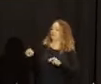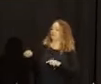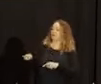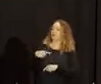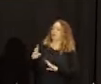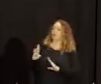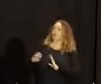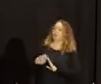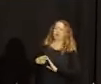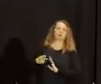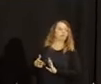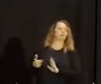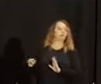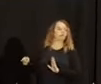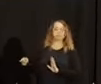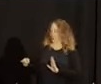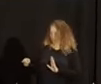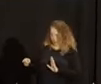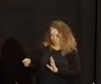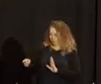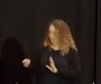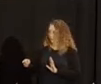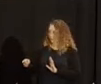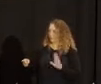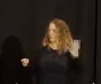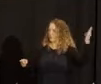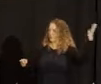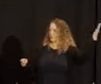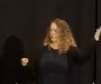problems. They receive significantly